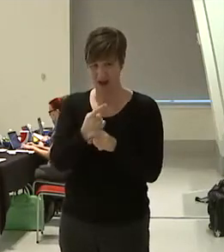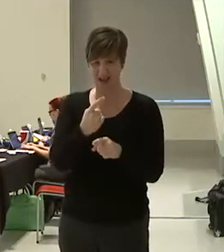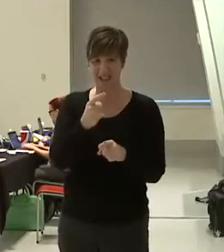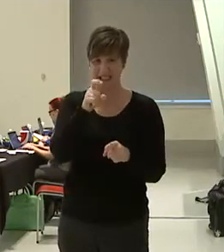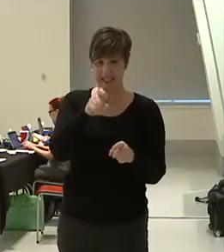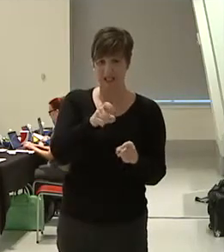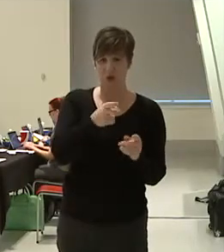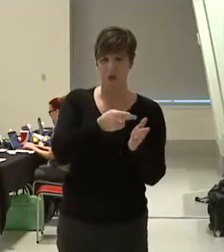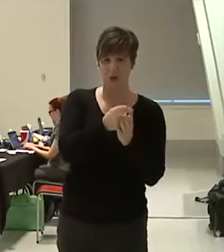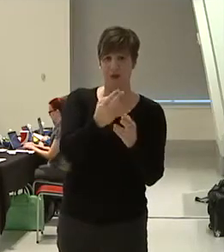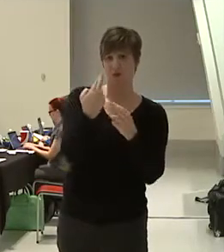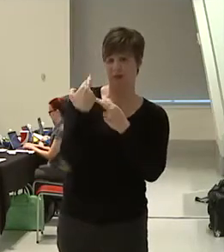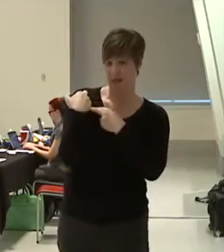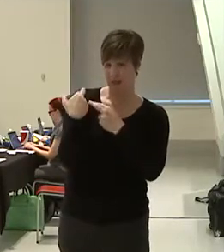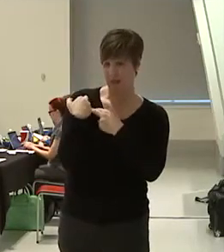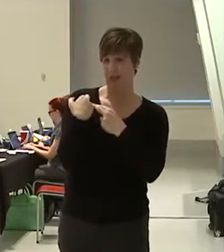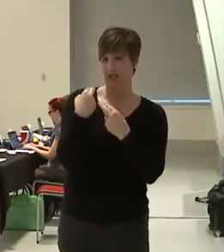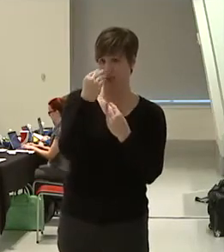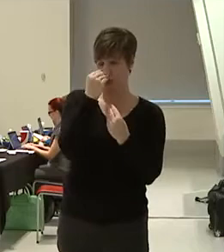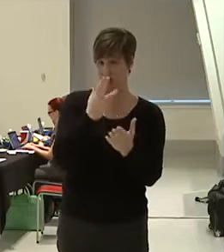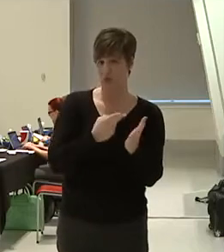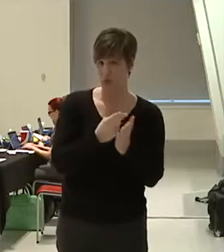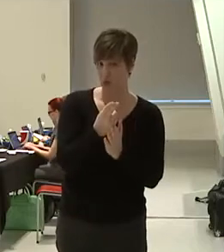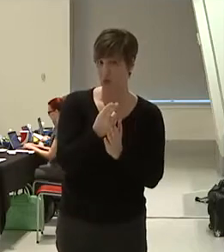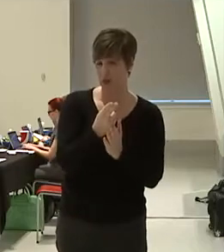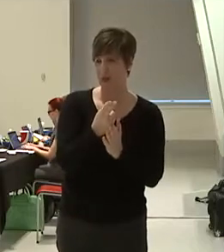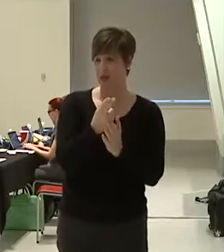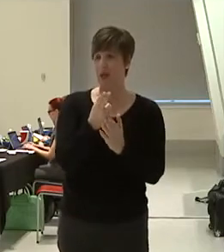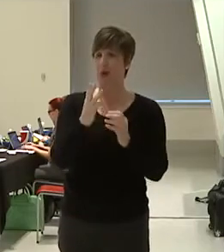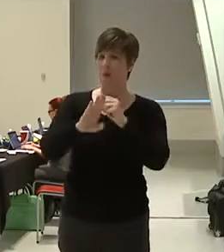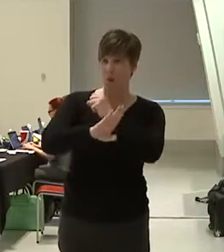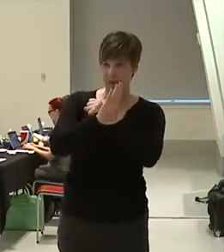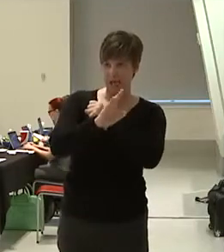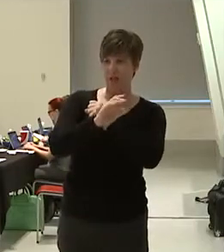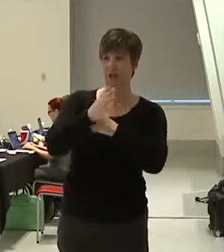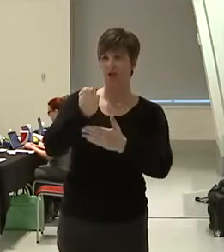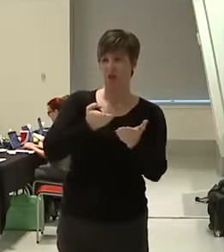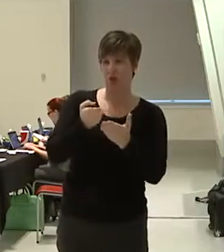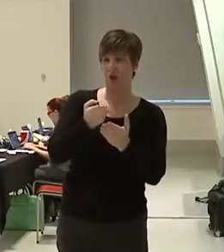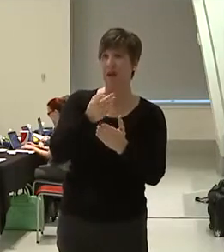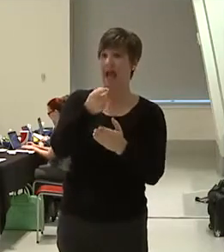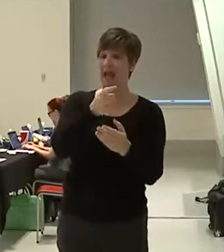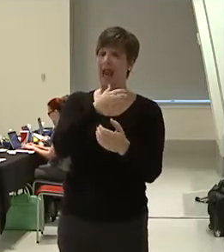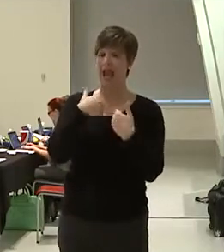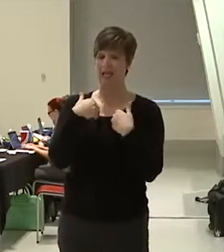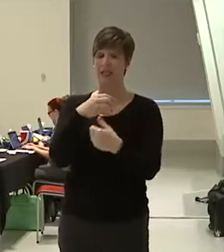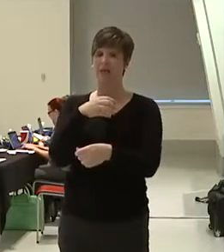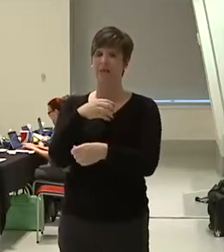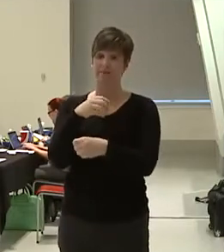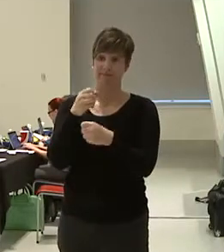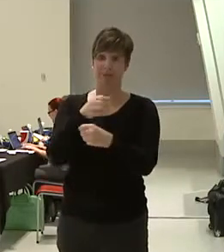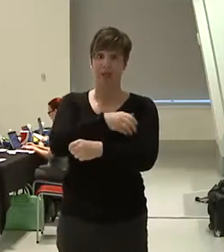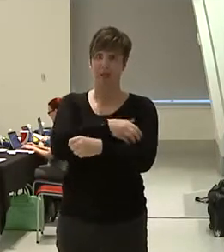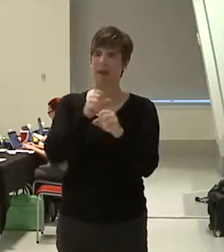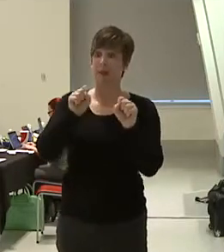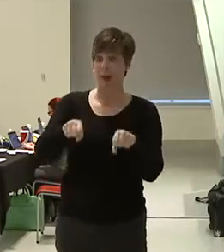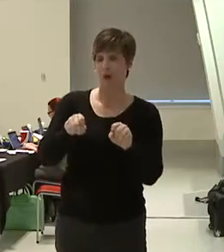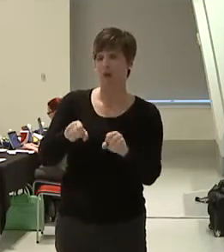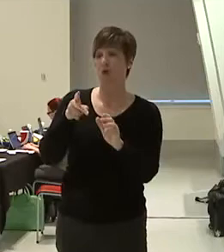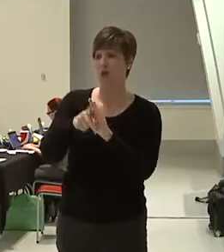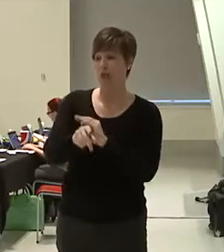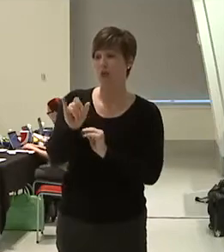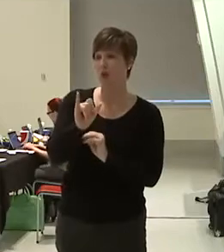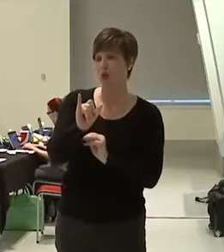who has the responsibility to protect and serve, and also the power to kill, that like you should actually tell the truth whether you've done the community